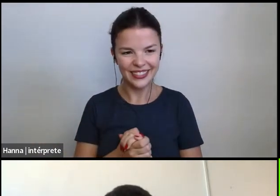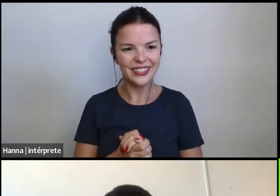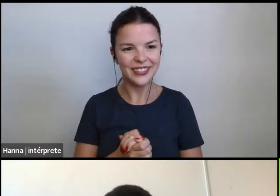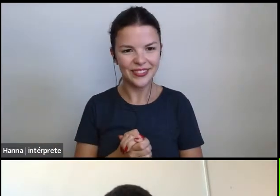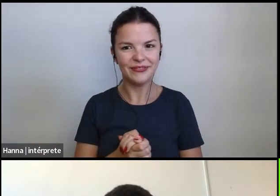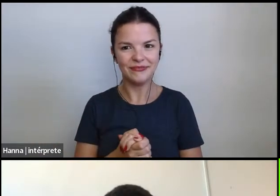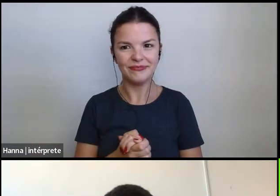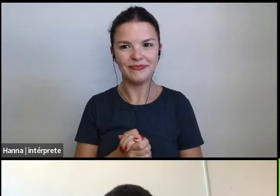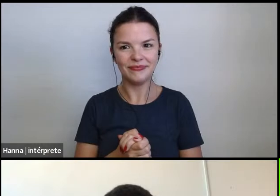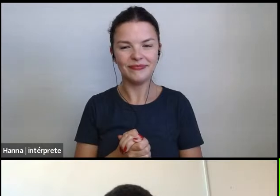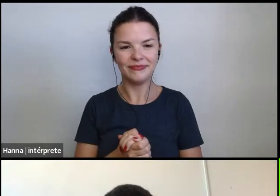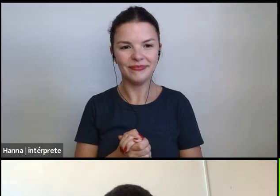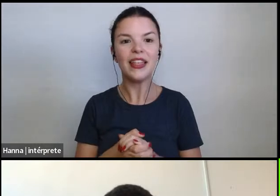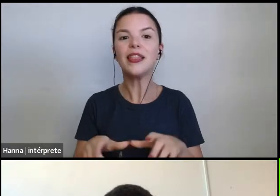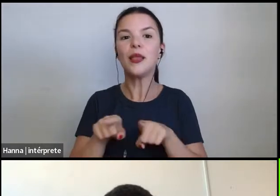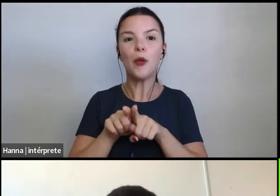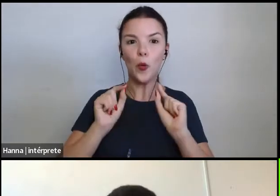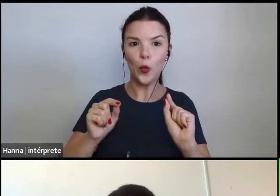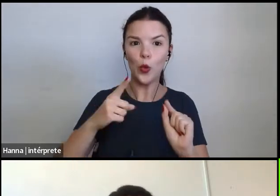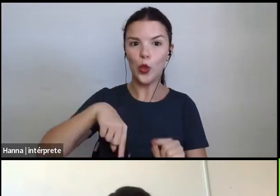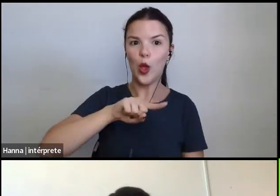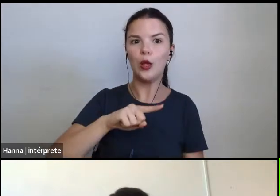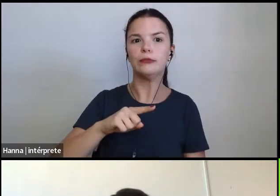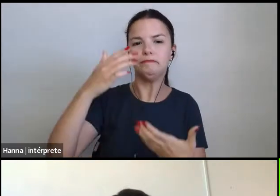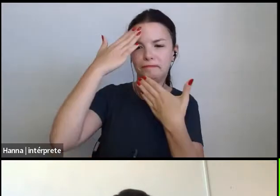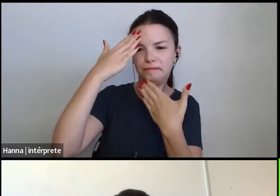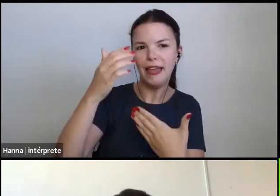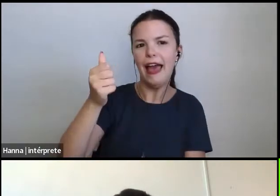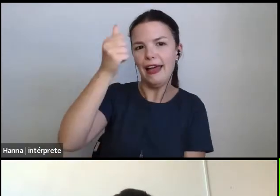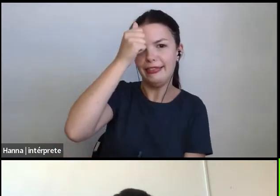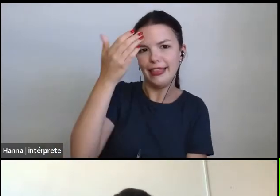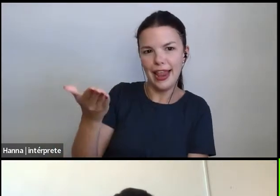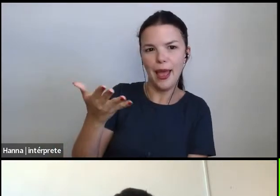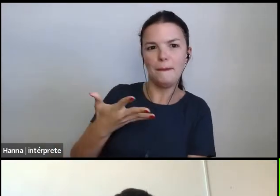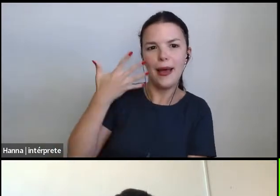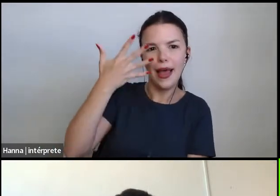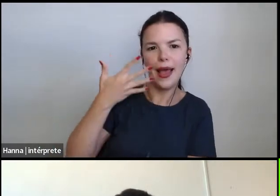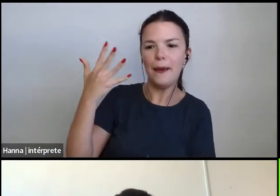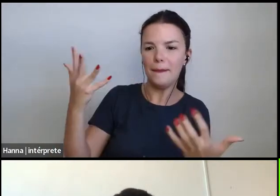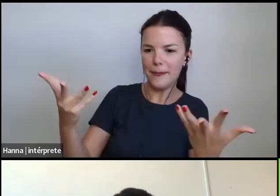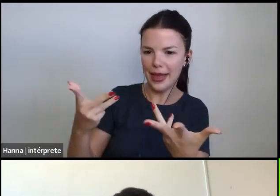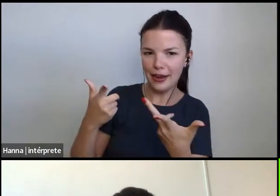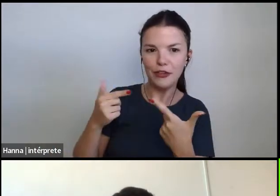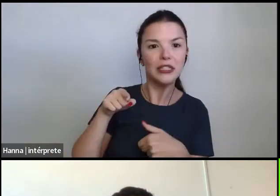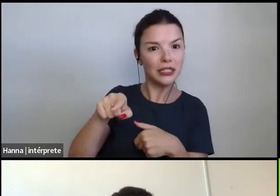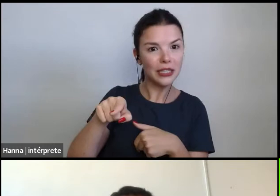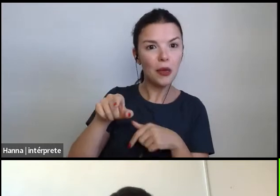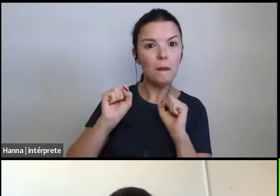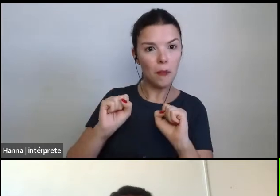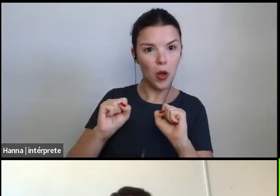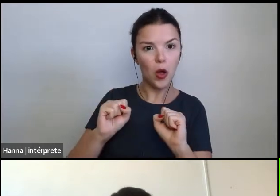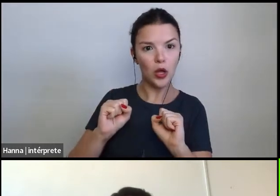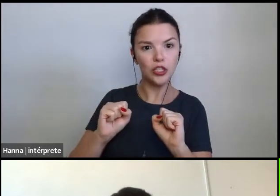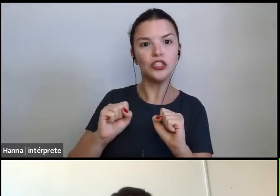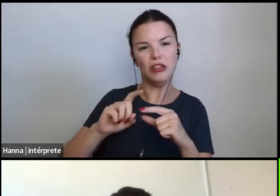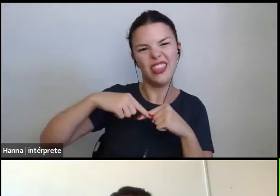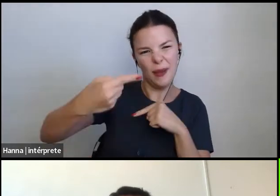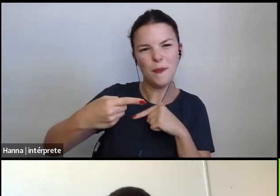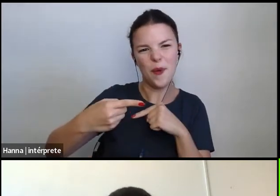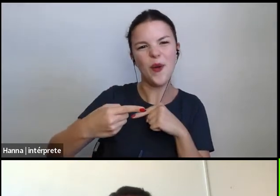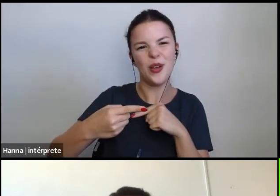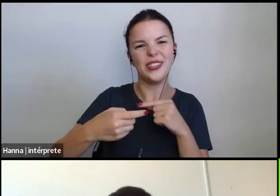also would like to thank André for this brilliant talk. André can read the comments and